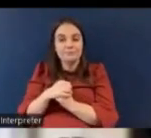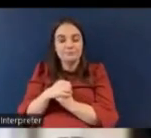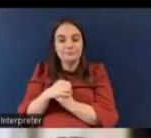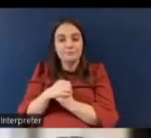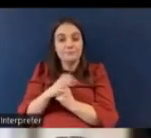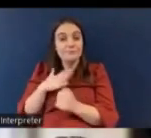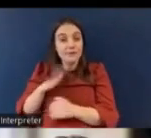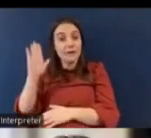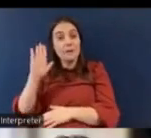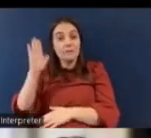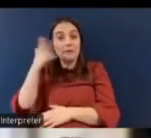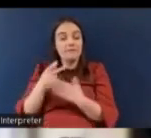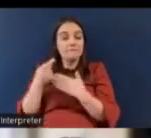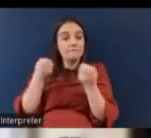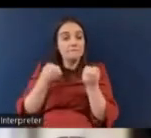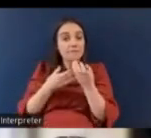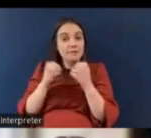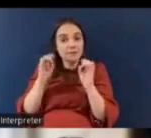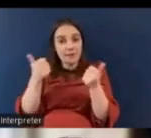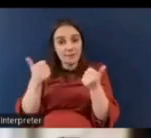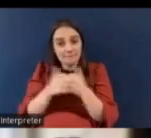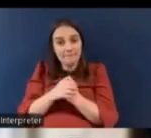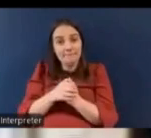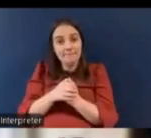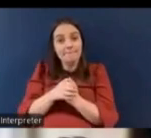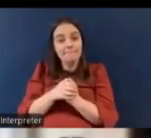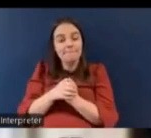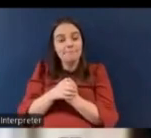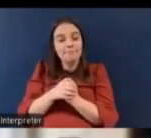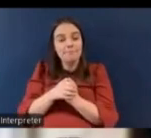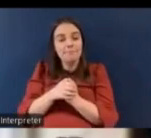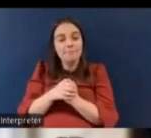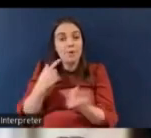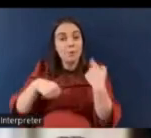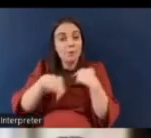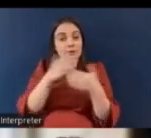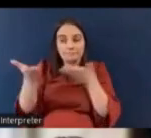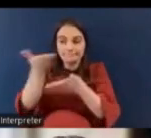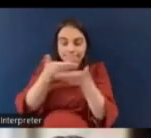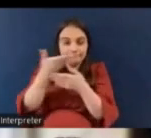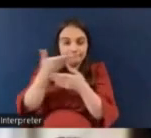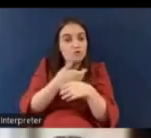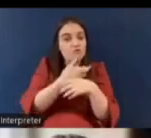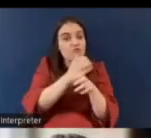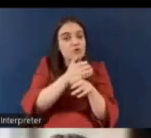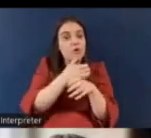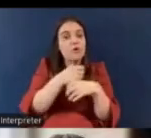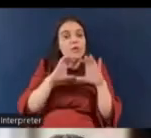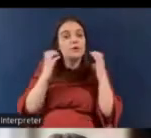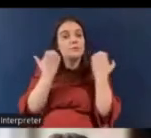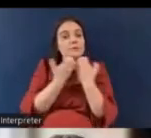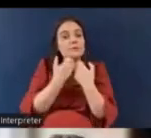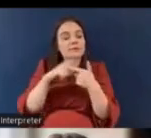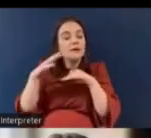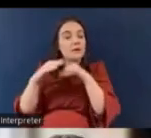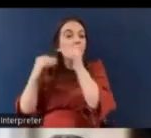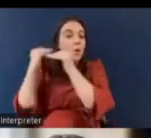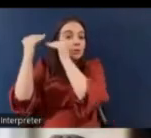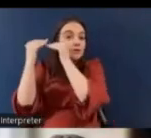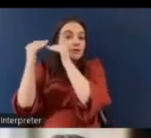I can feedback if people are okay with that. So we were talking about rural communities and also older